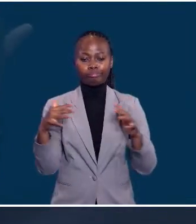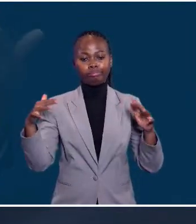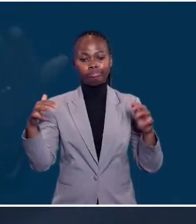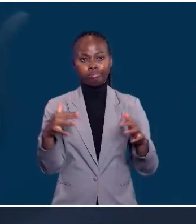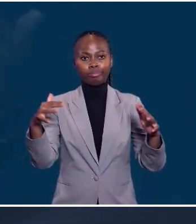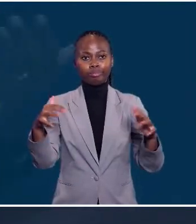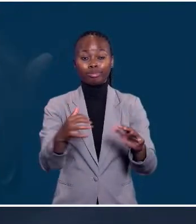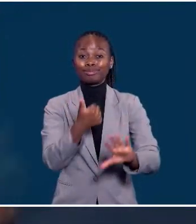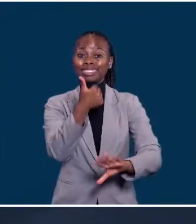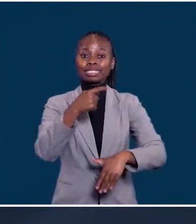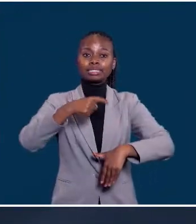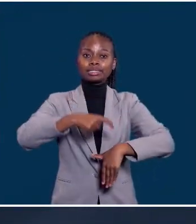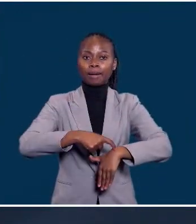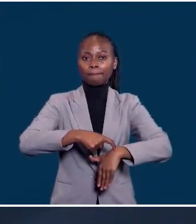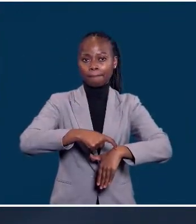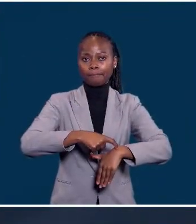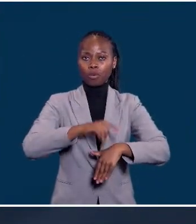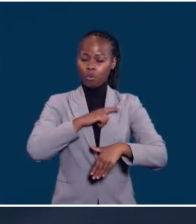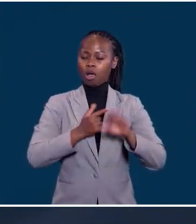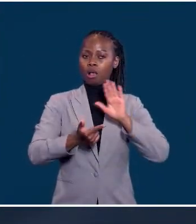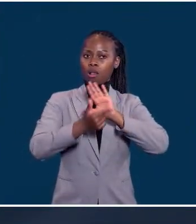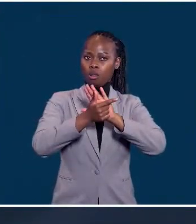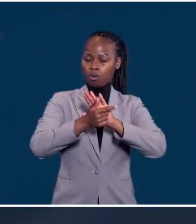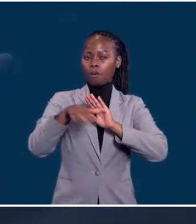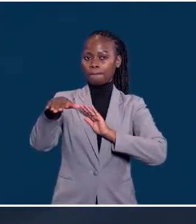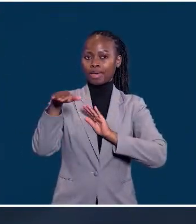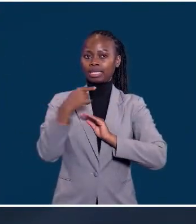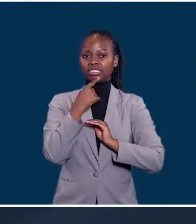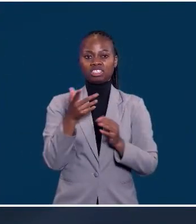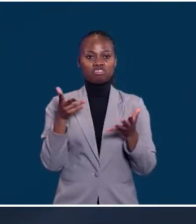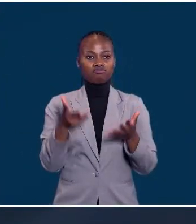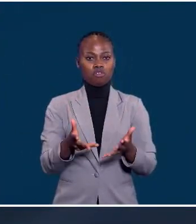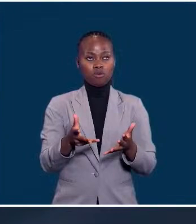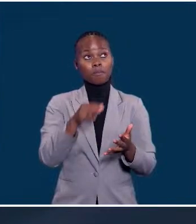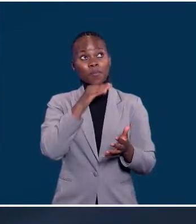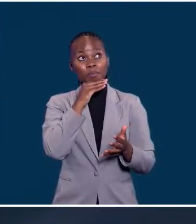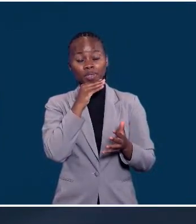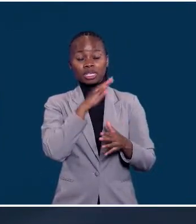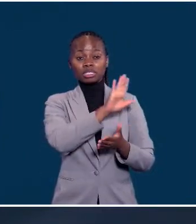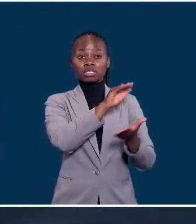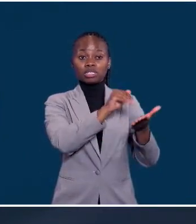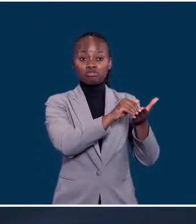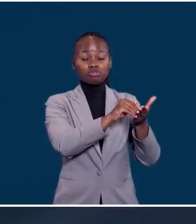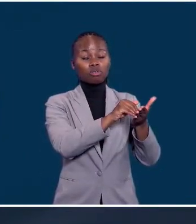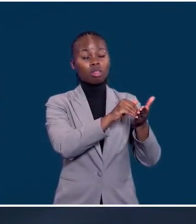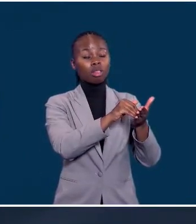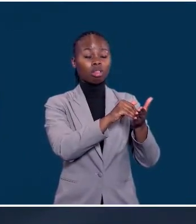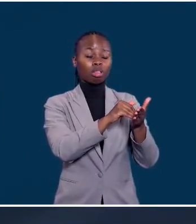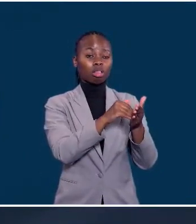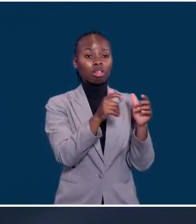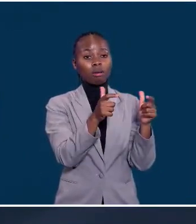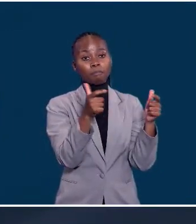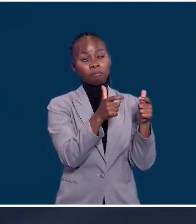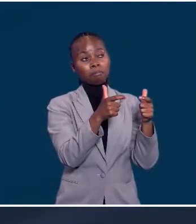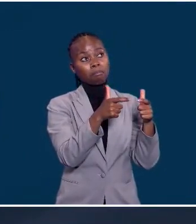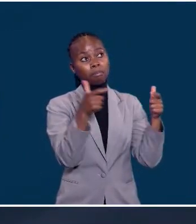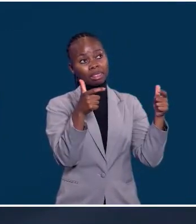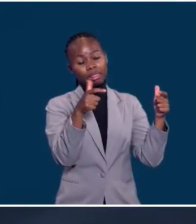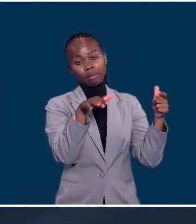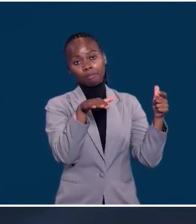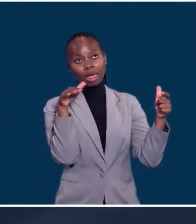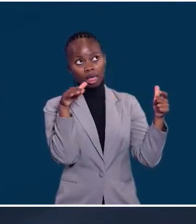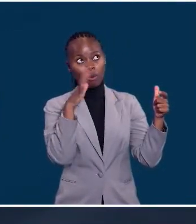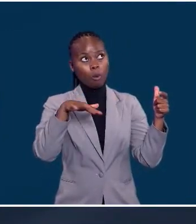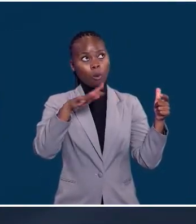where we would engage with various central banks, including the Federal Reserve. We also